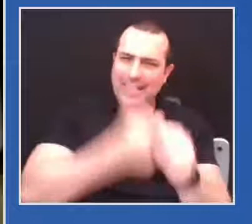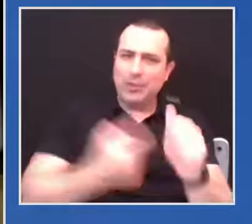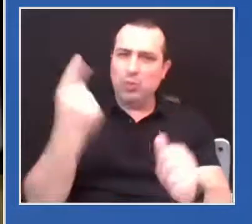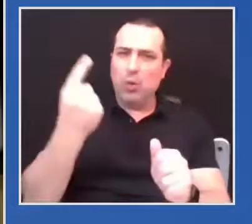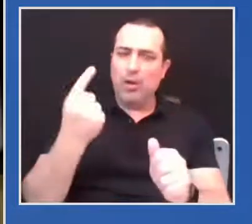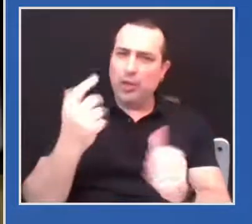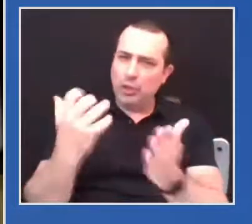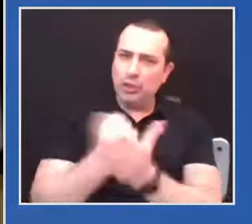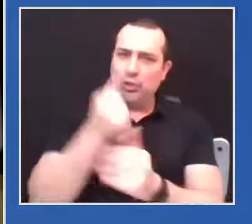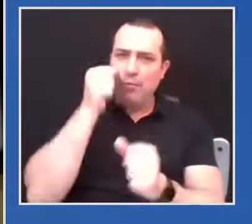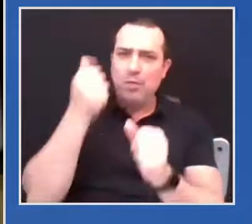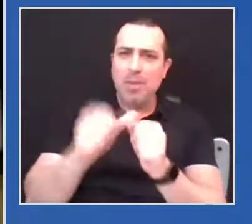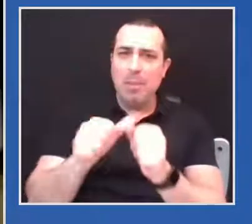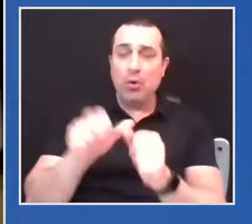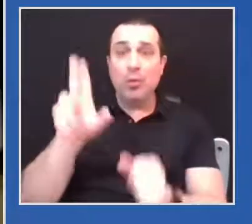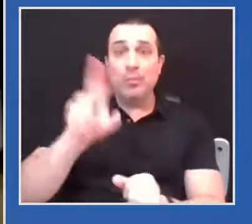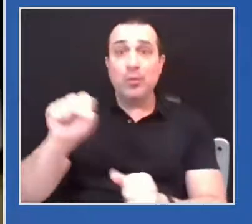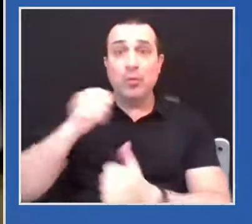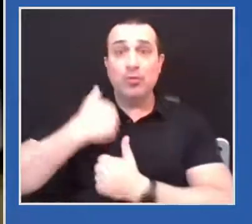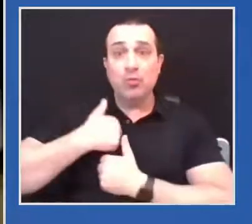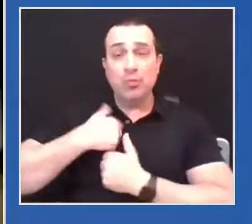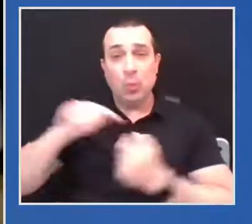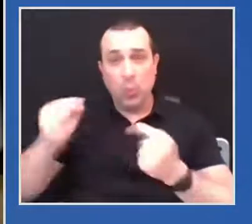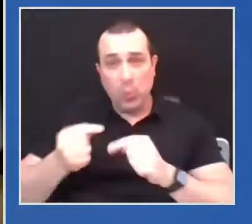U.S. troops wounded in Iraq and Afghanistan.